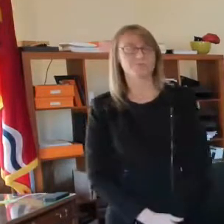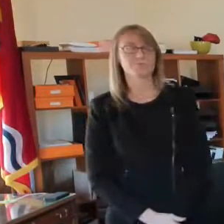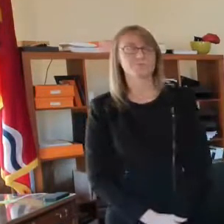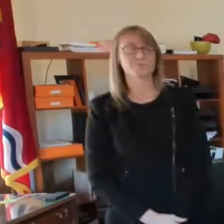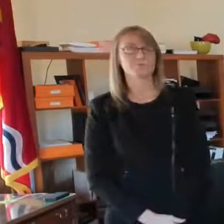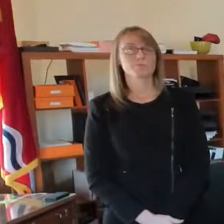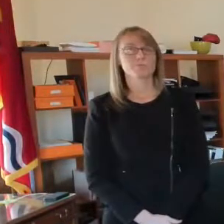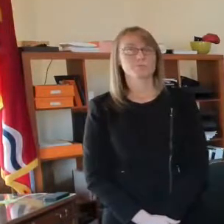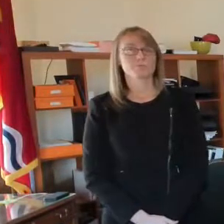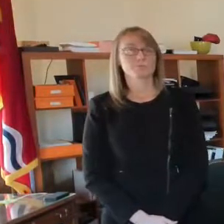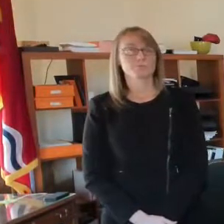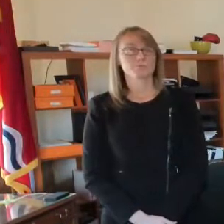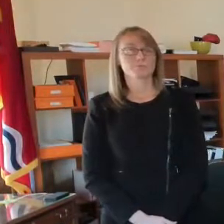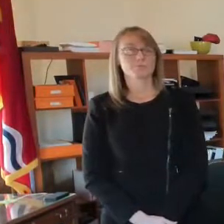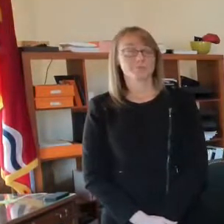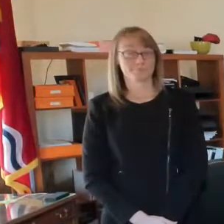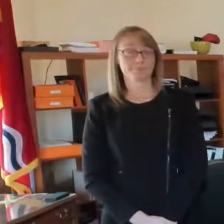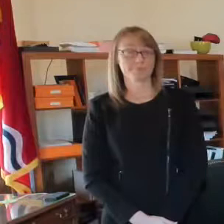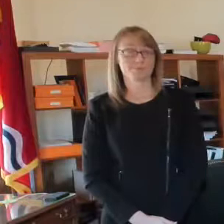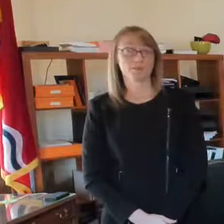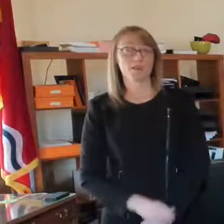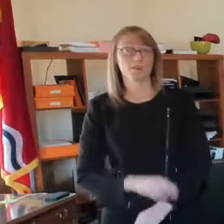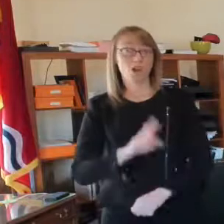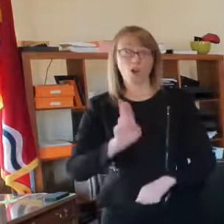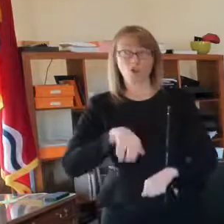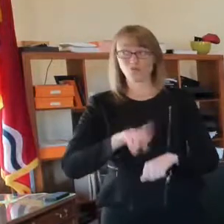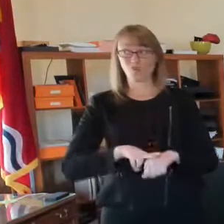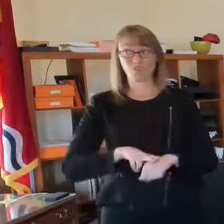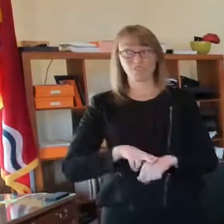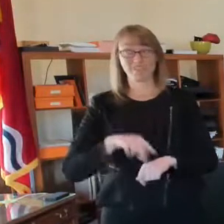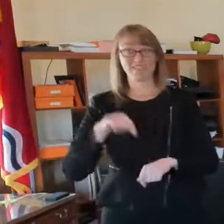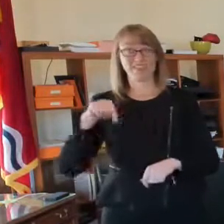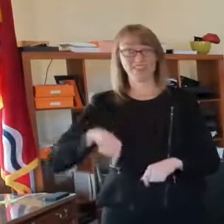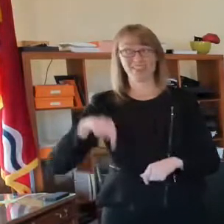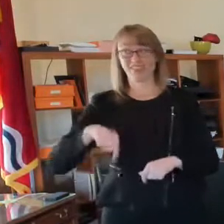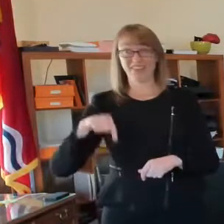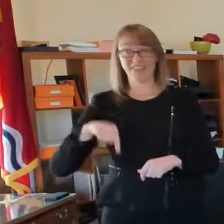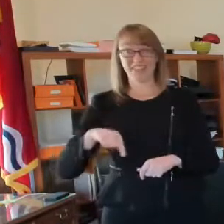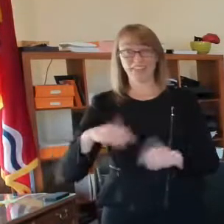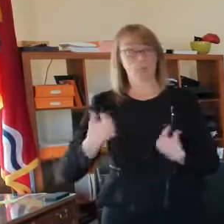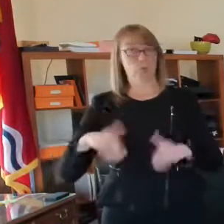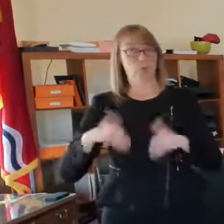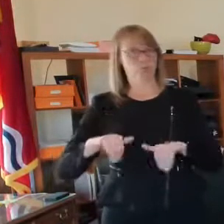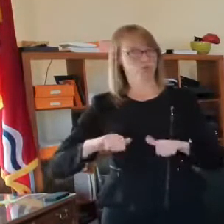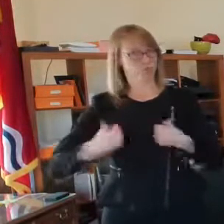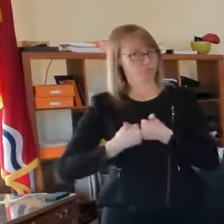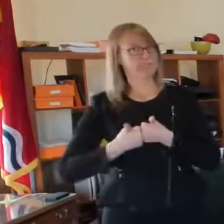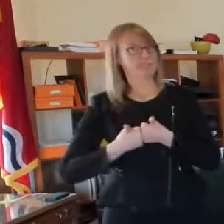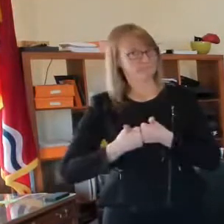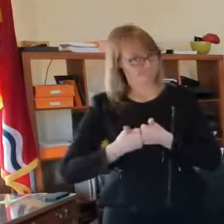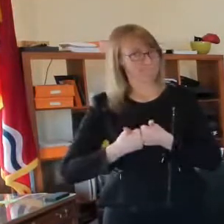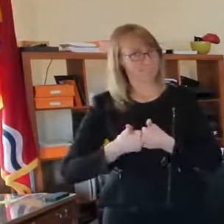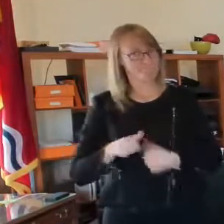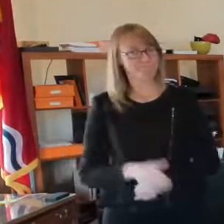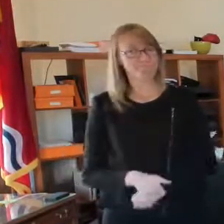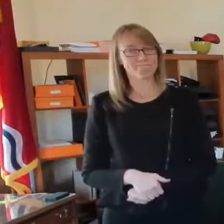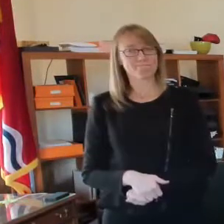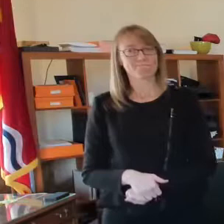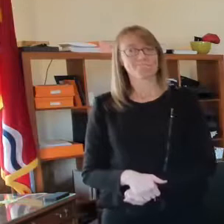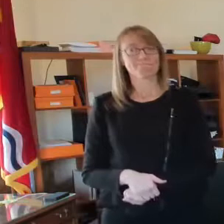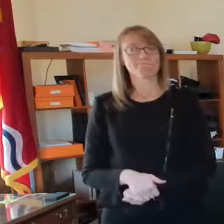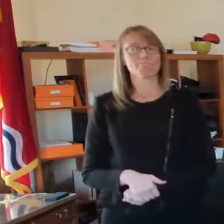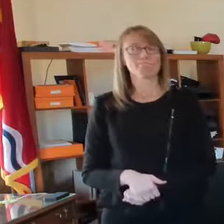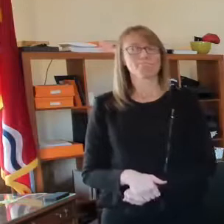logistical challenge, of course, but the the vaccines are not all coming at once. To the state